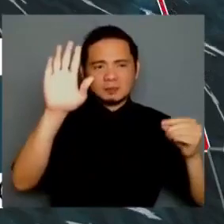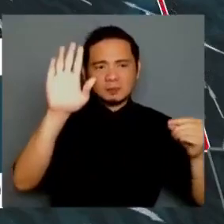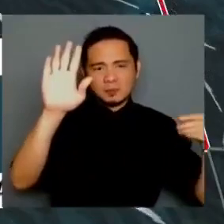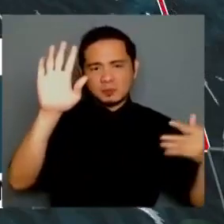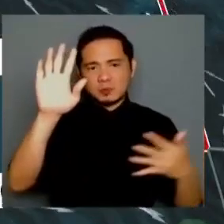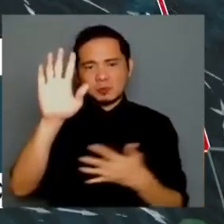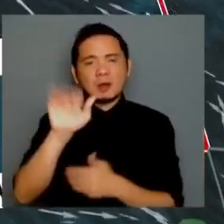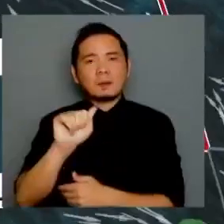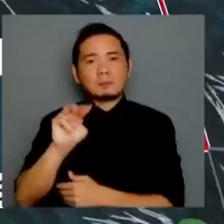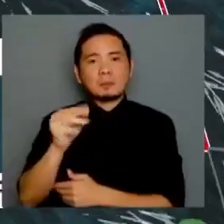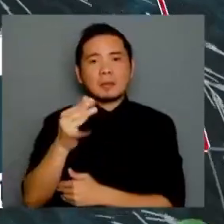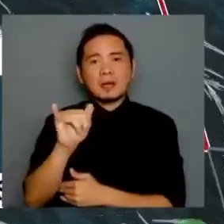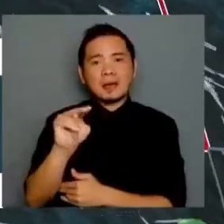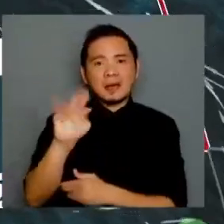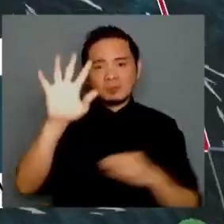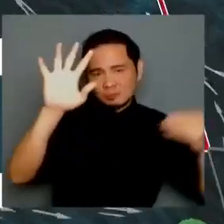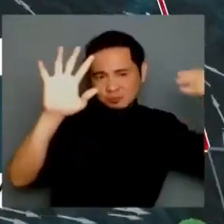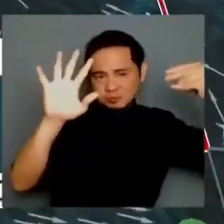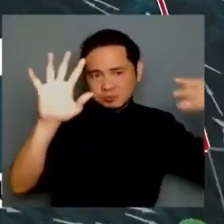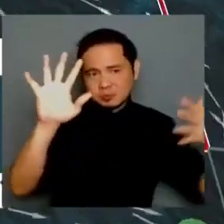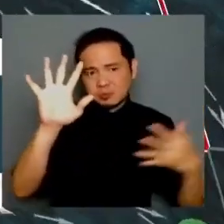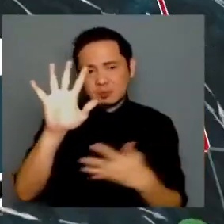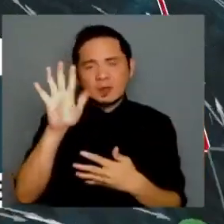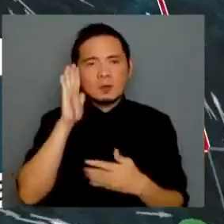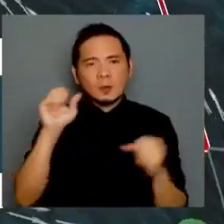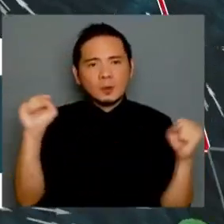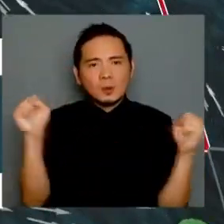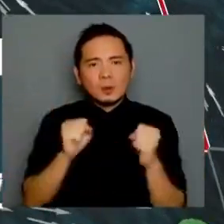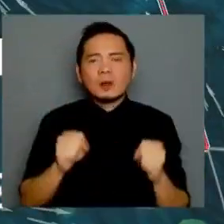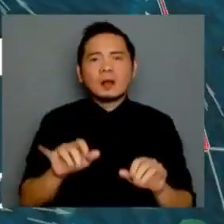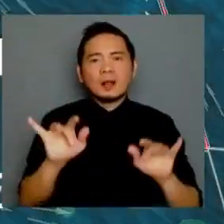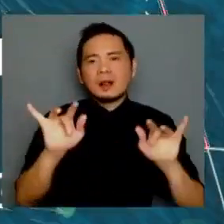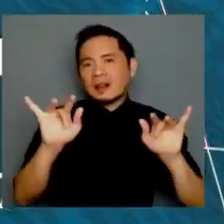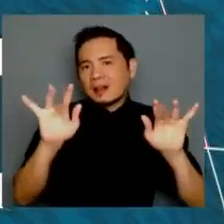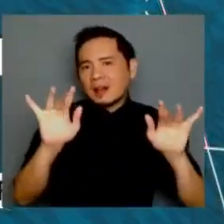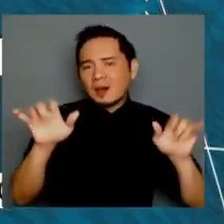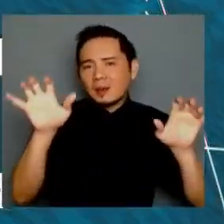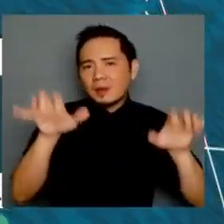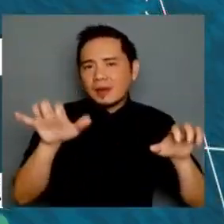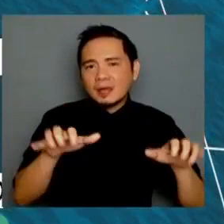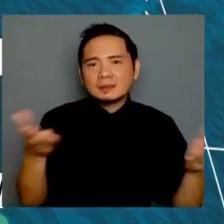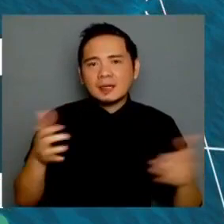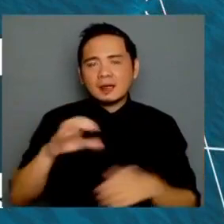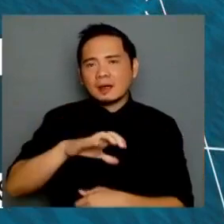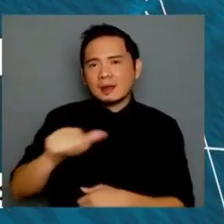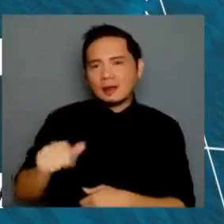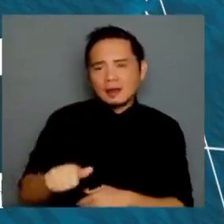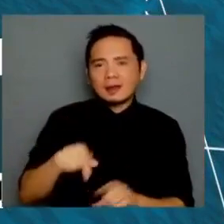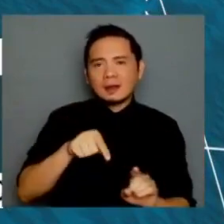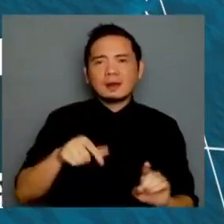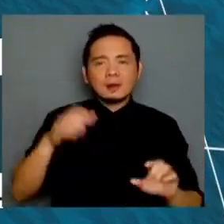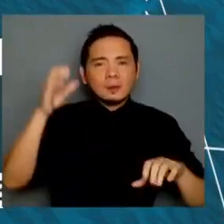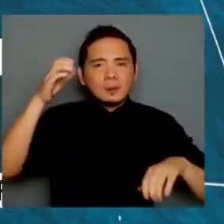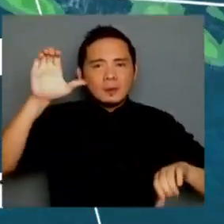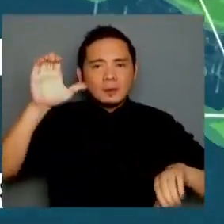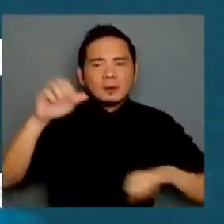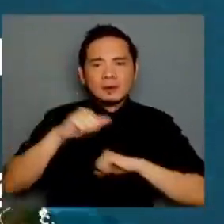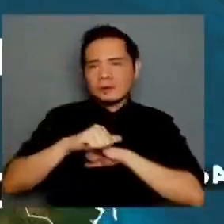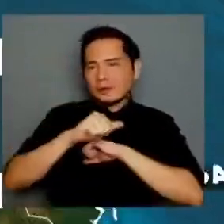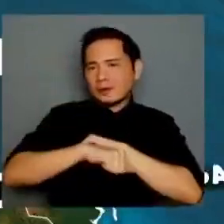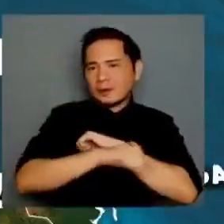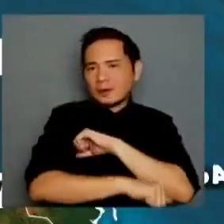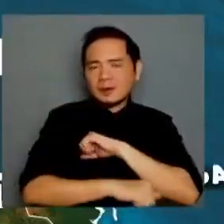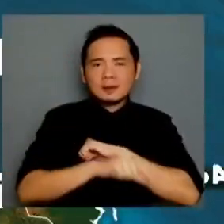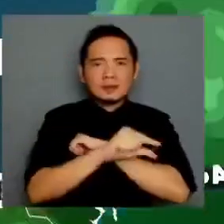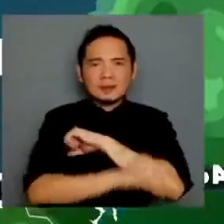whole Luzon, bringing cloudy skies with light to moderate rains over the Cagayan Valley area, Cordillera Administrative Region, Aurora,